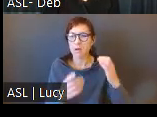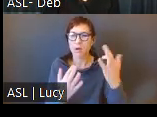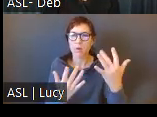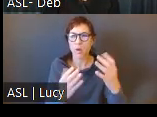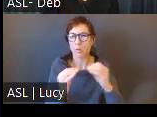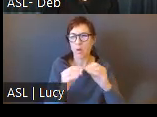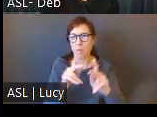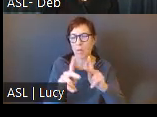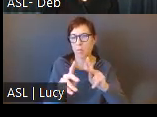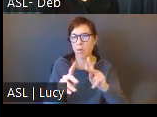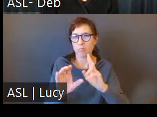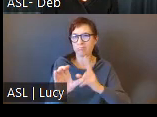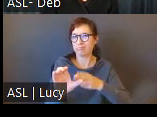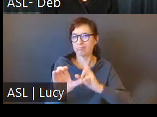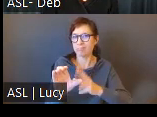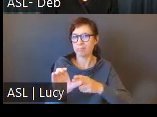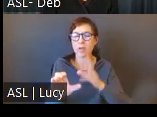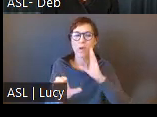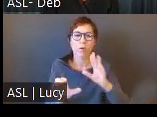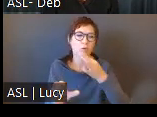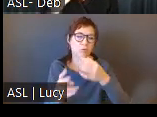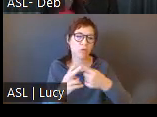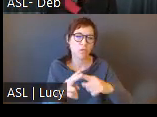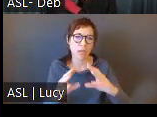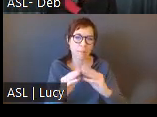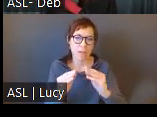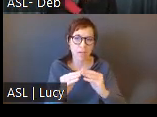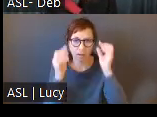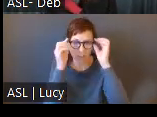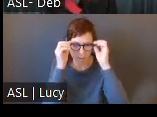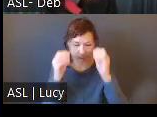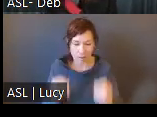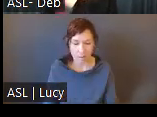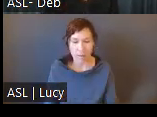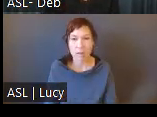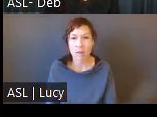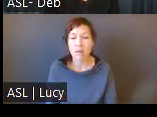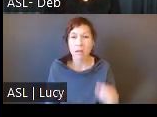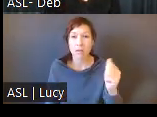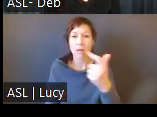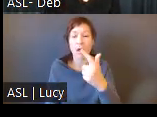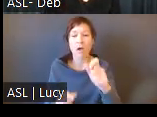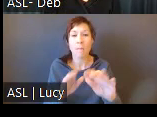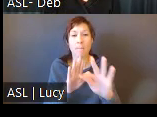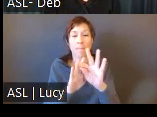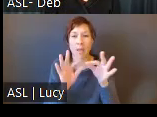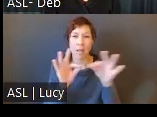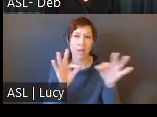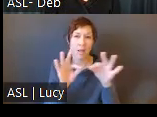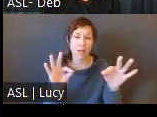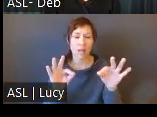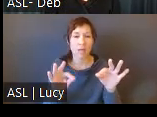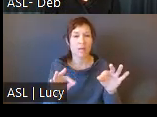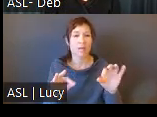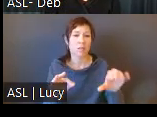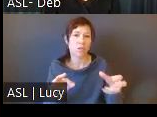arrived and we are ready to begin the meeting. All attendees must select a language channel, even if viewing the presentation in